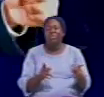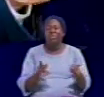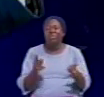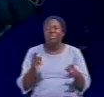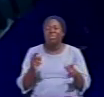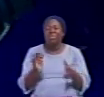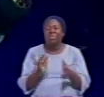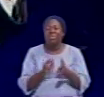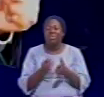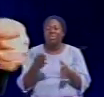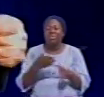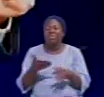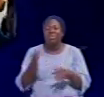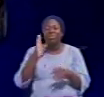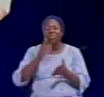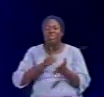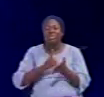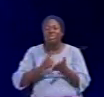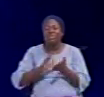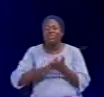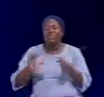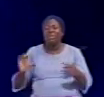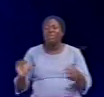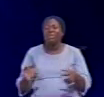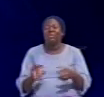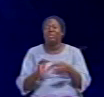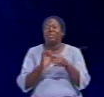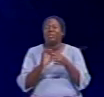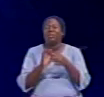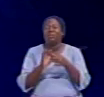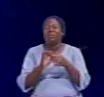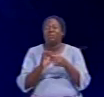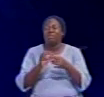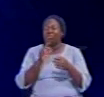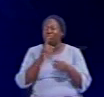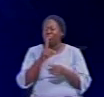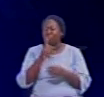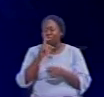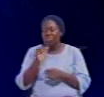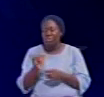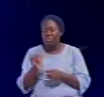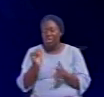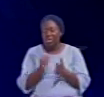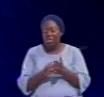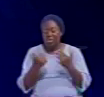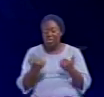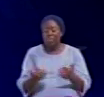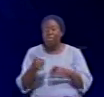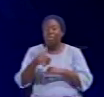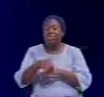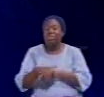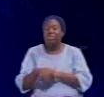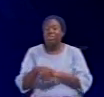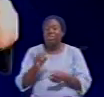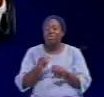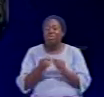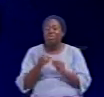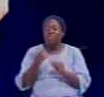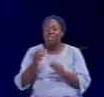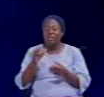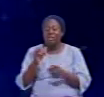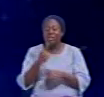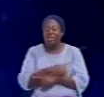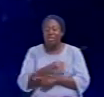to pray that there will be divine encounters indeed. That even today, day number 5, that there